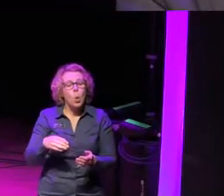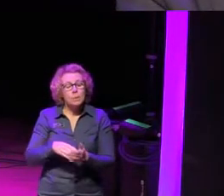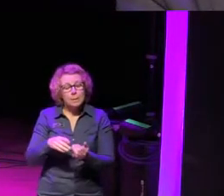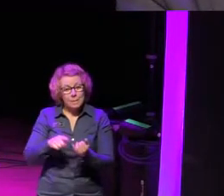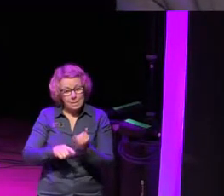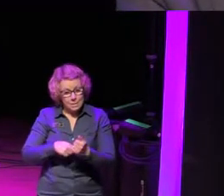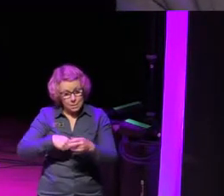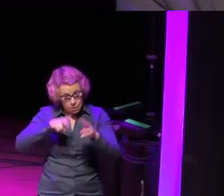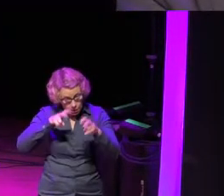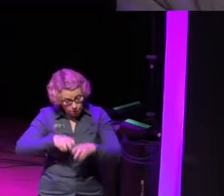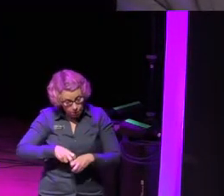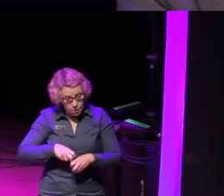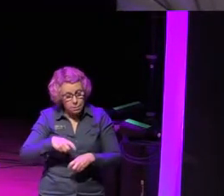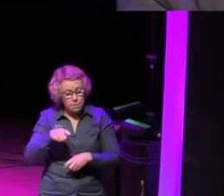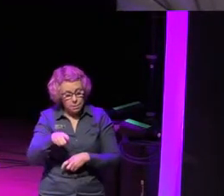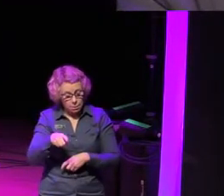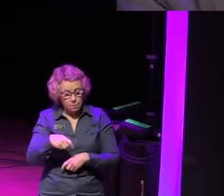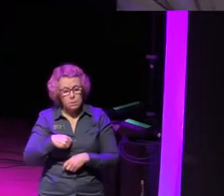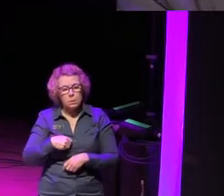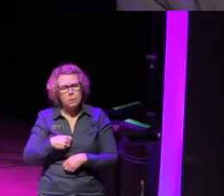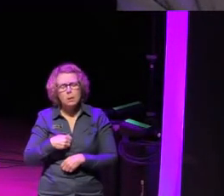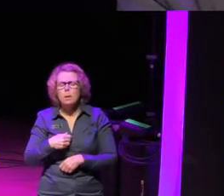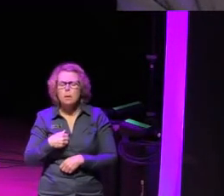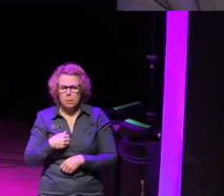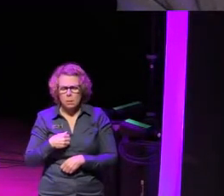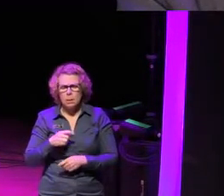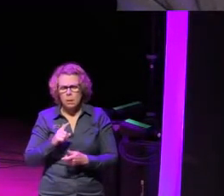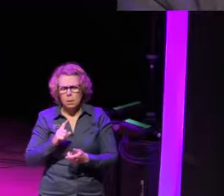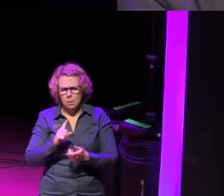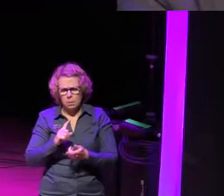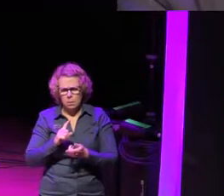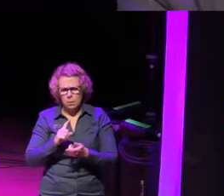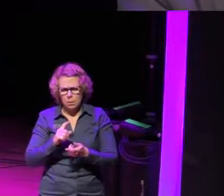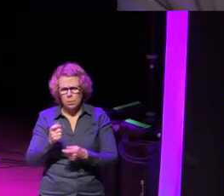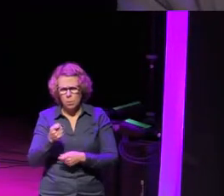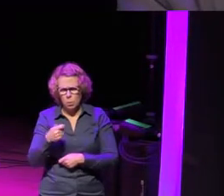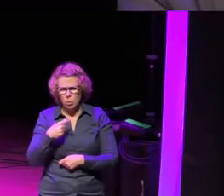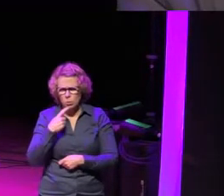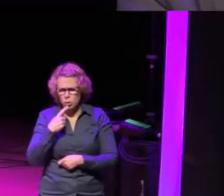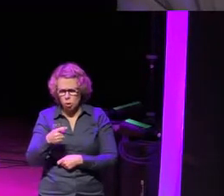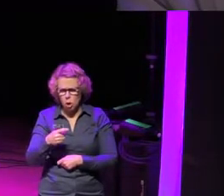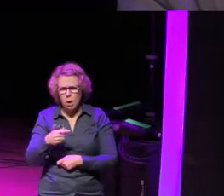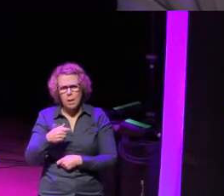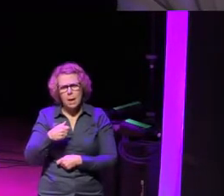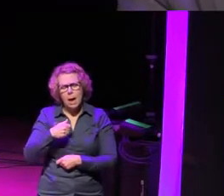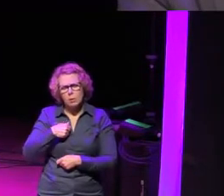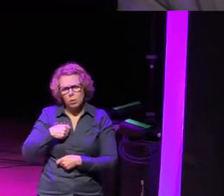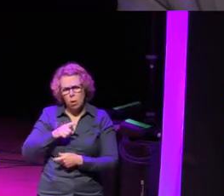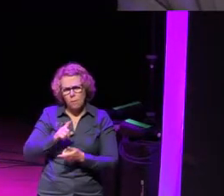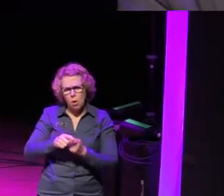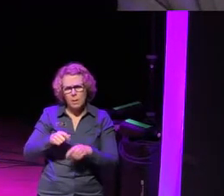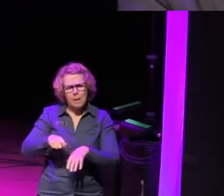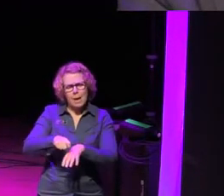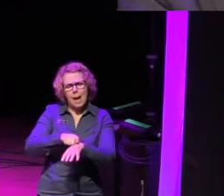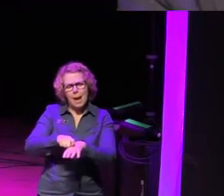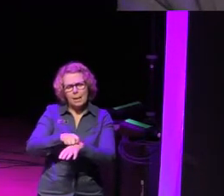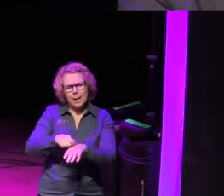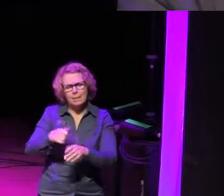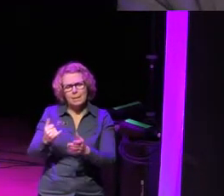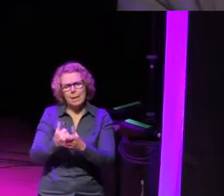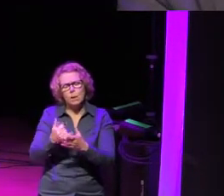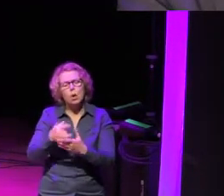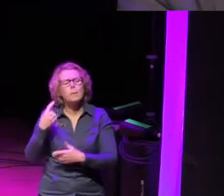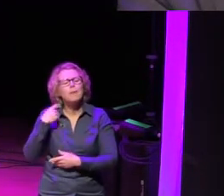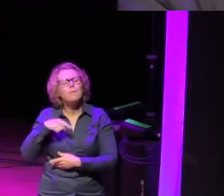investigation on state capture, it was said that I was an agent of white monopoly capital and that I had